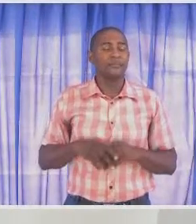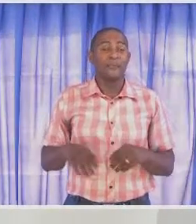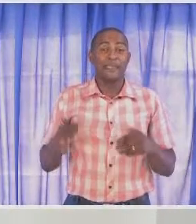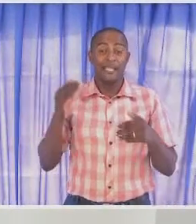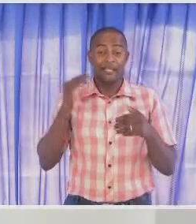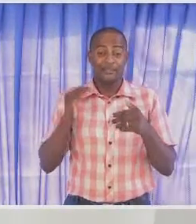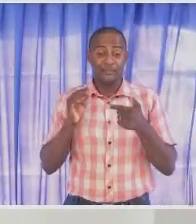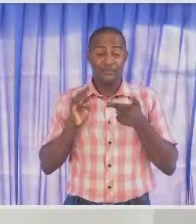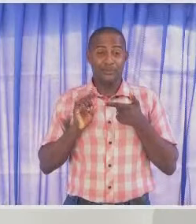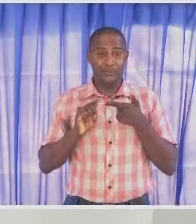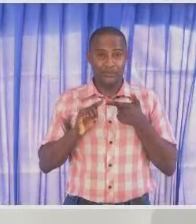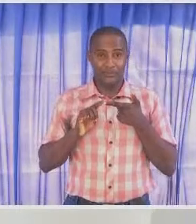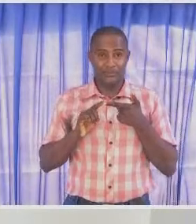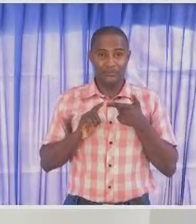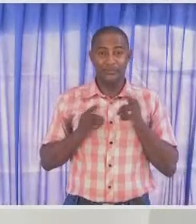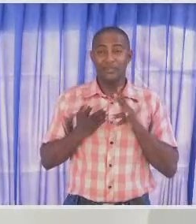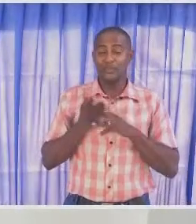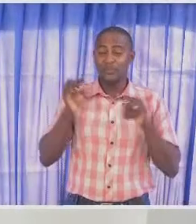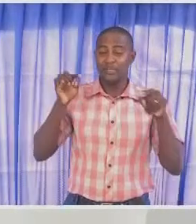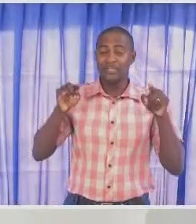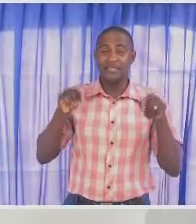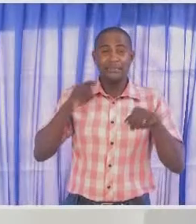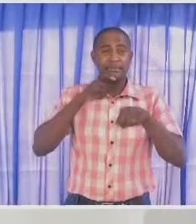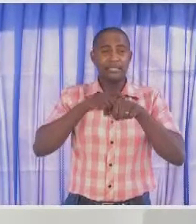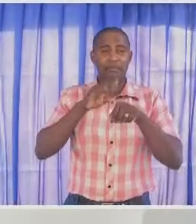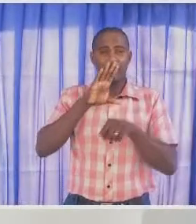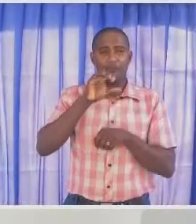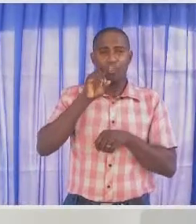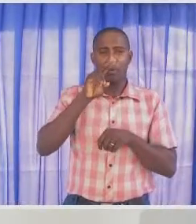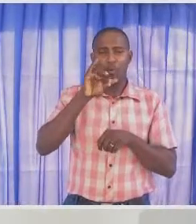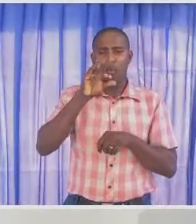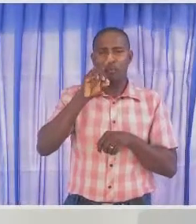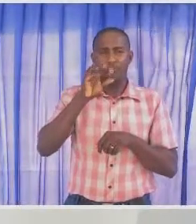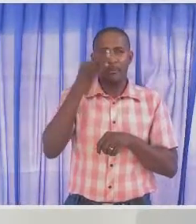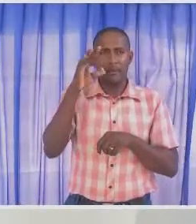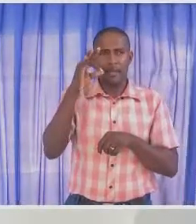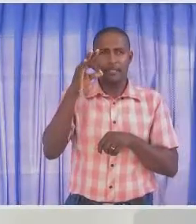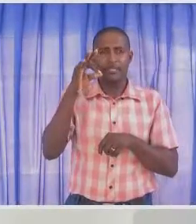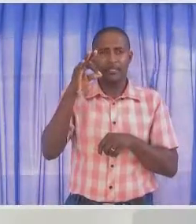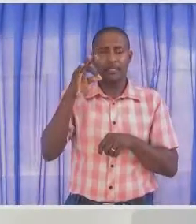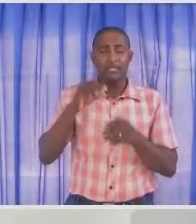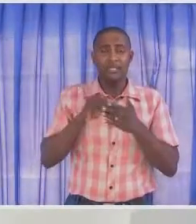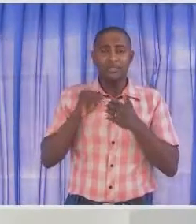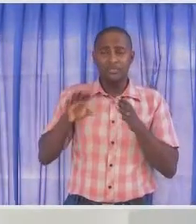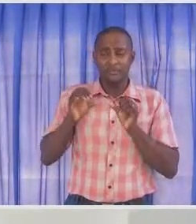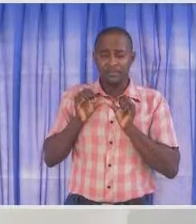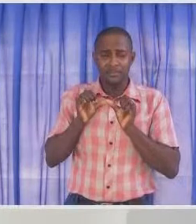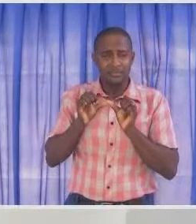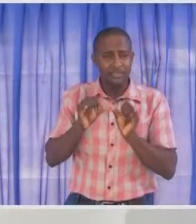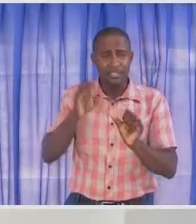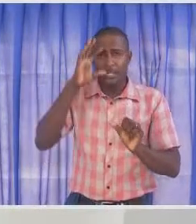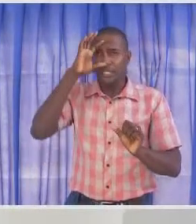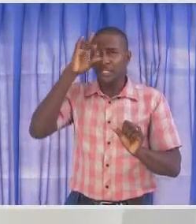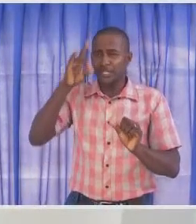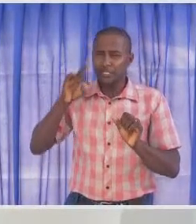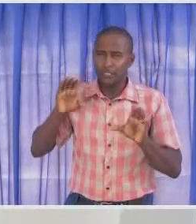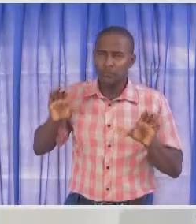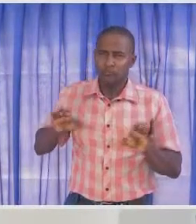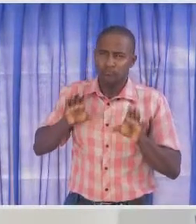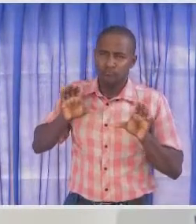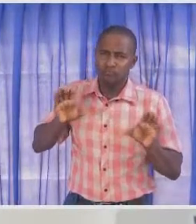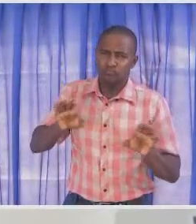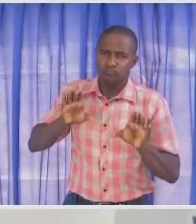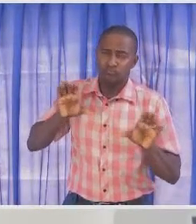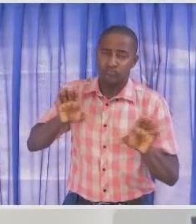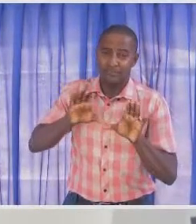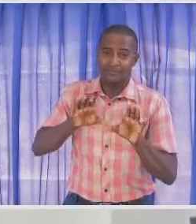2. During this period of COVID-19, students continued their educational pursuit.